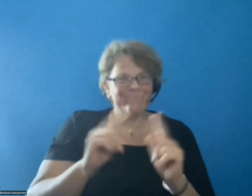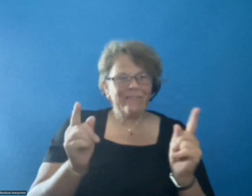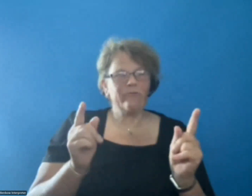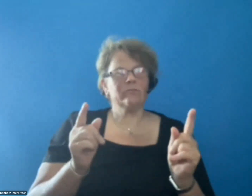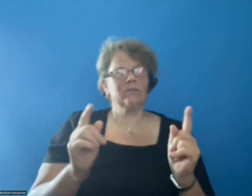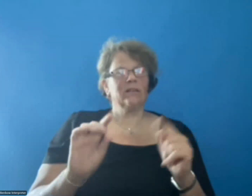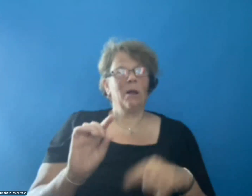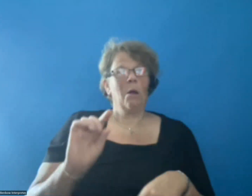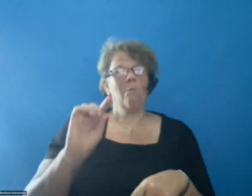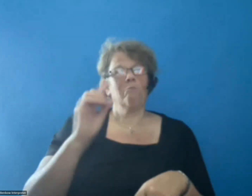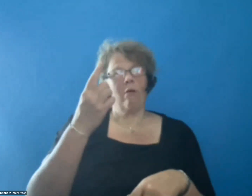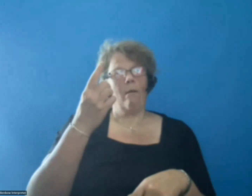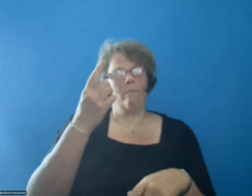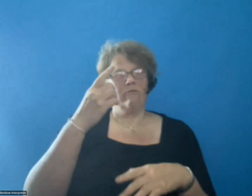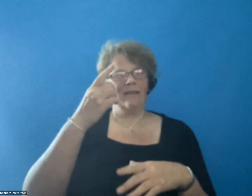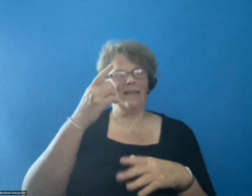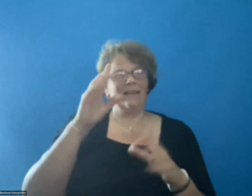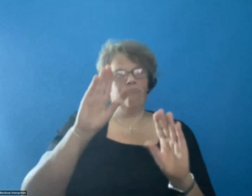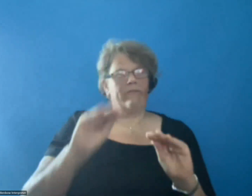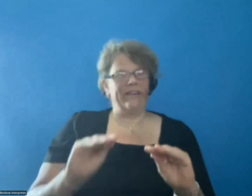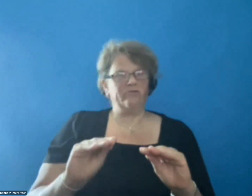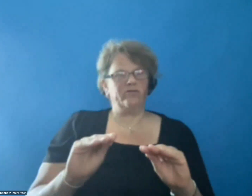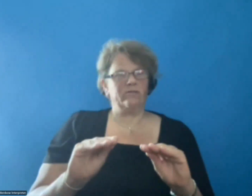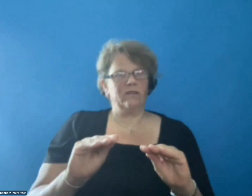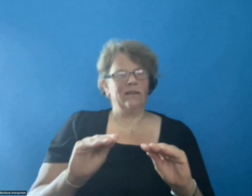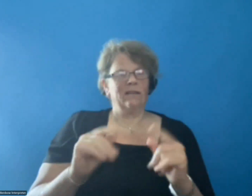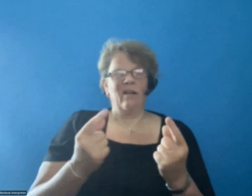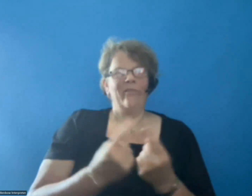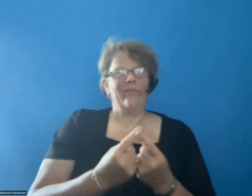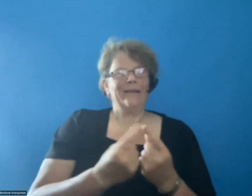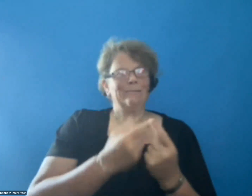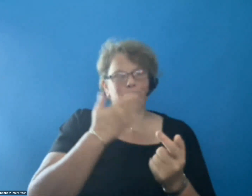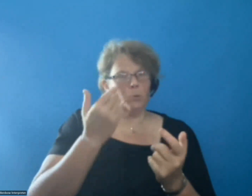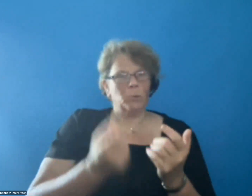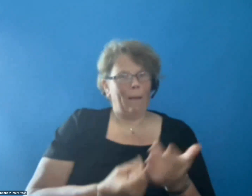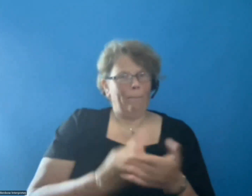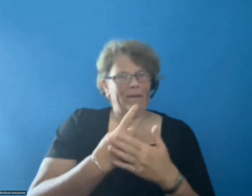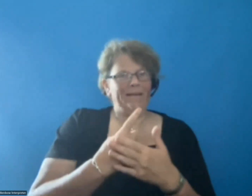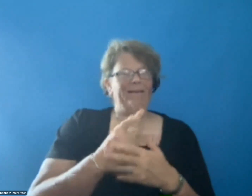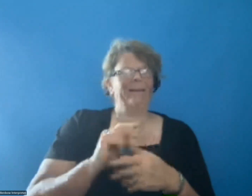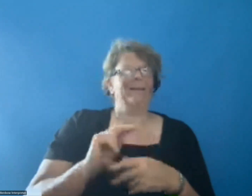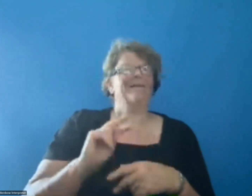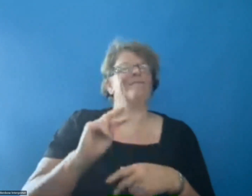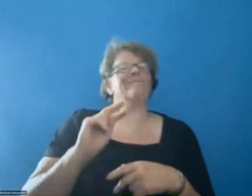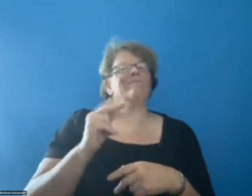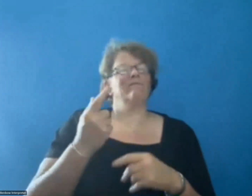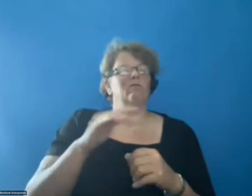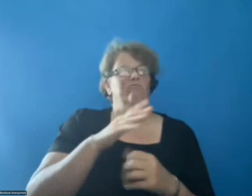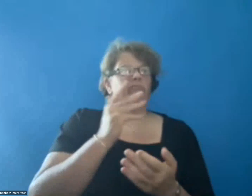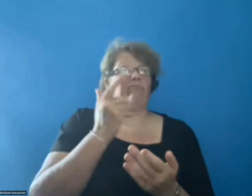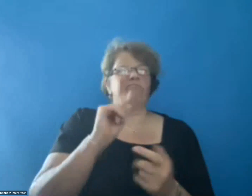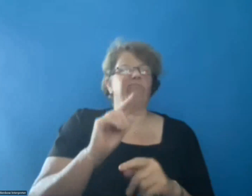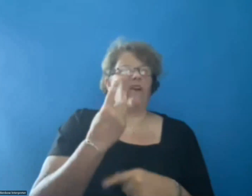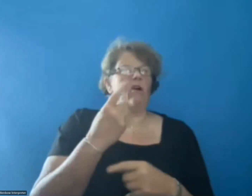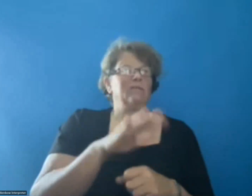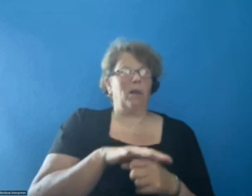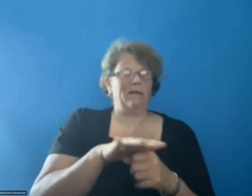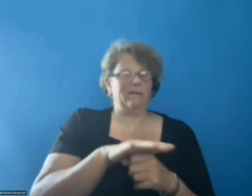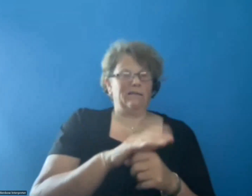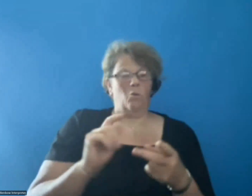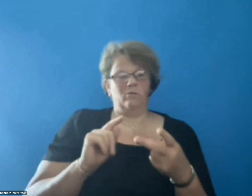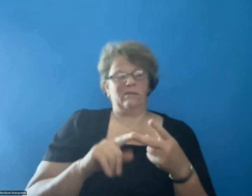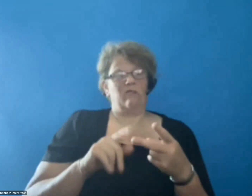primary prevention side of things. So things not happening in the first place, also secondary prevention too, where outcomes can